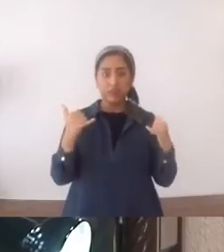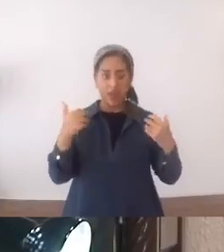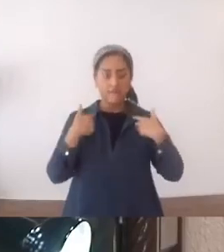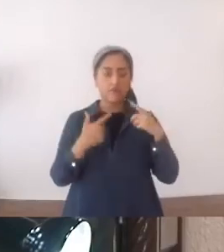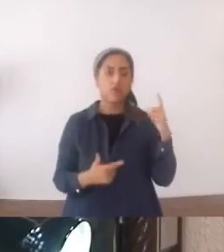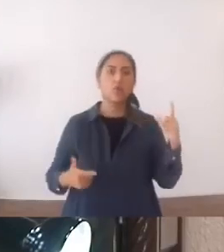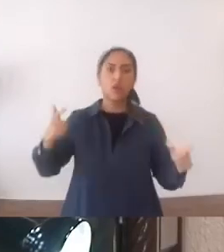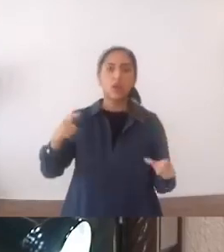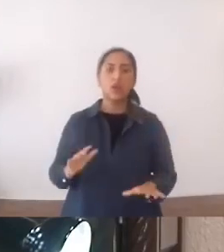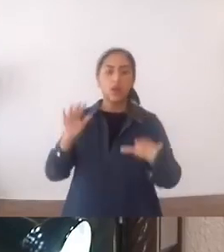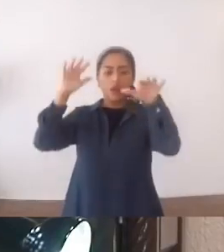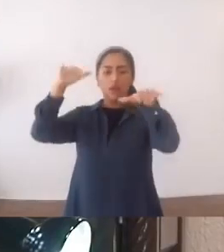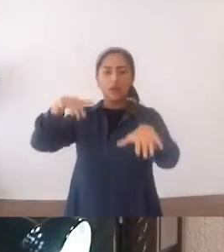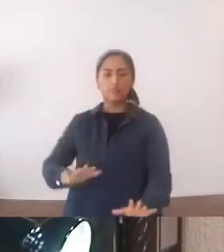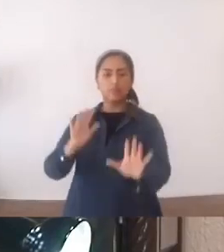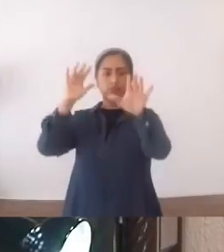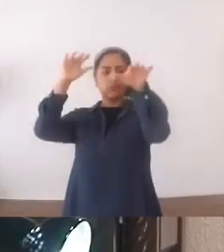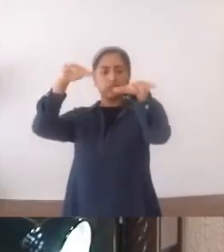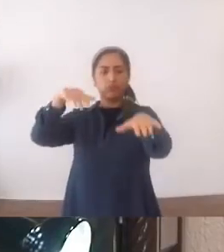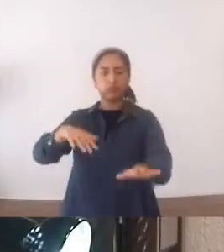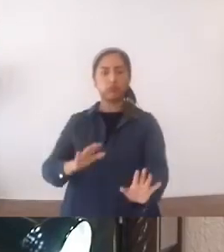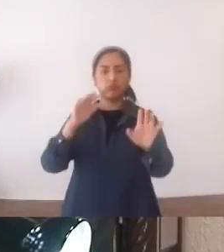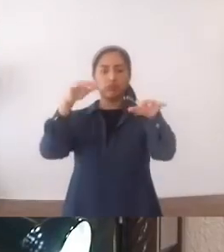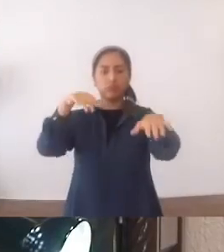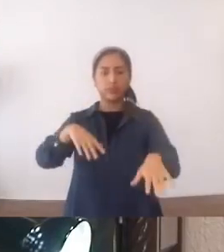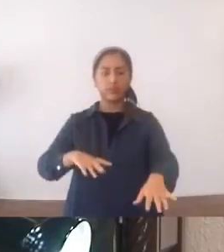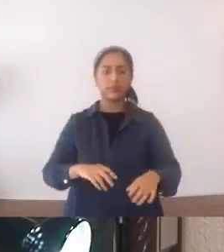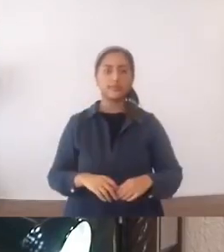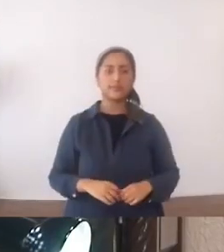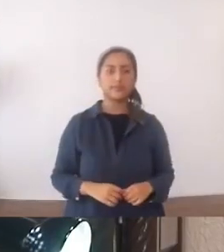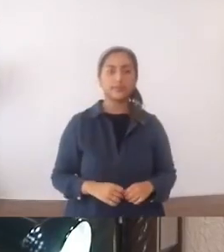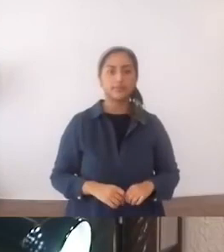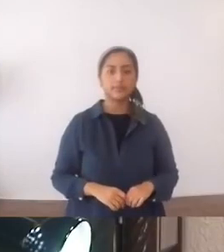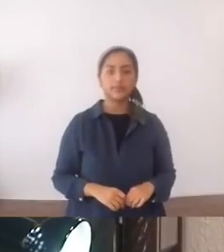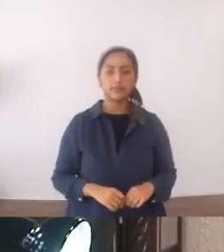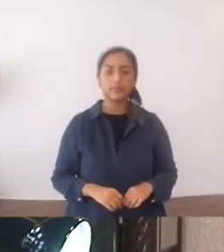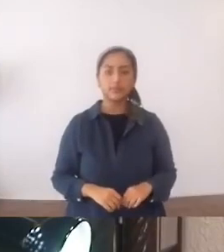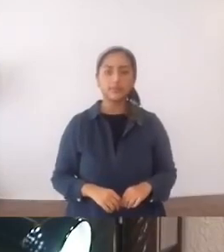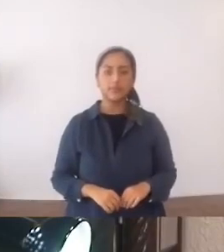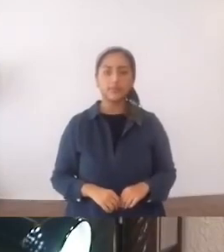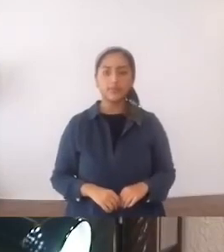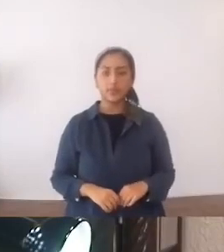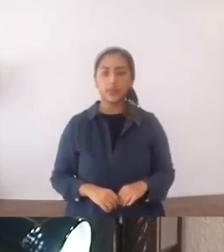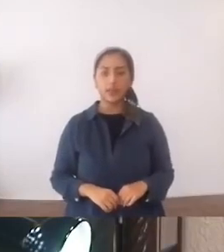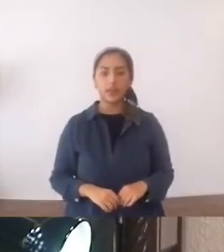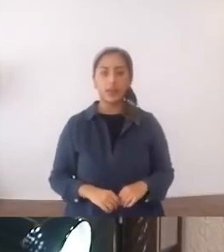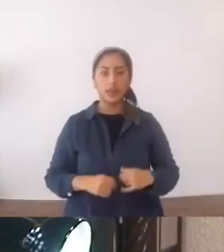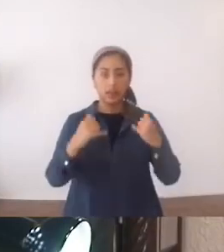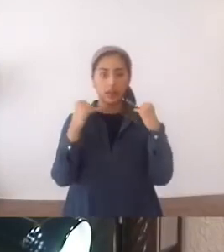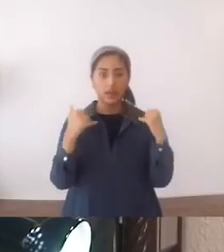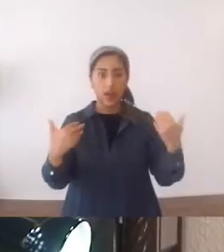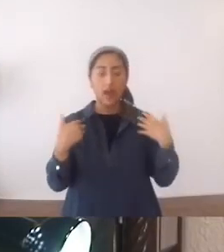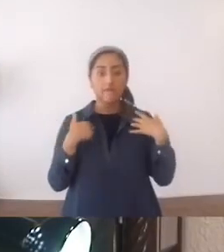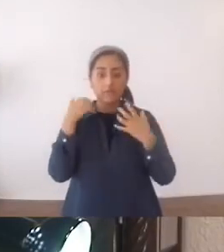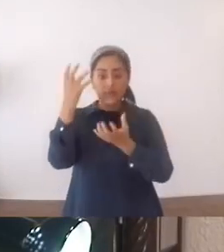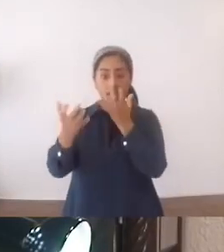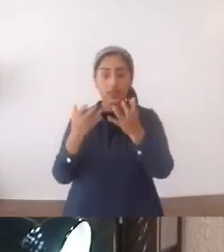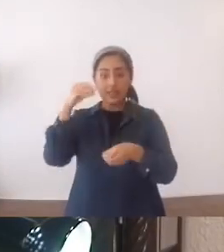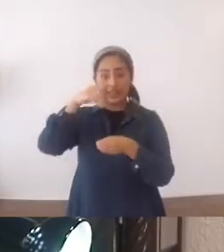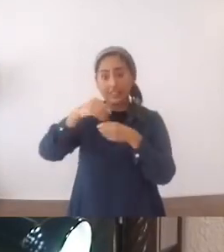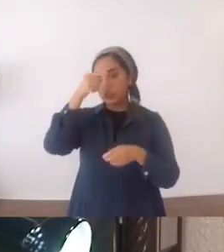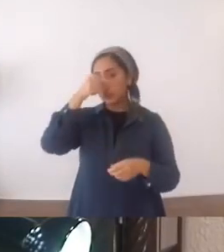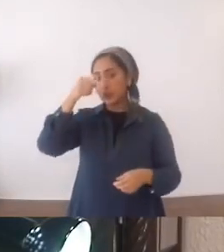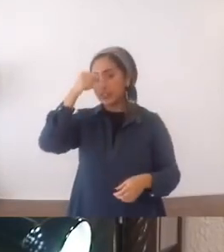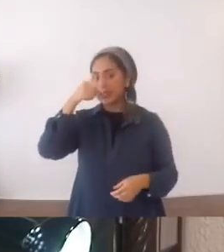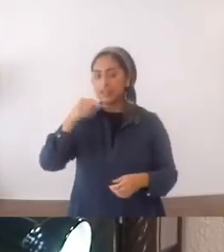of está ice causando ya oleaje bastante alto. is causing really really big waves. Están ahorita